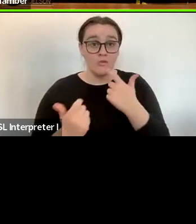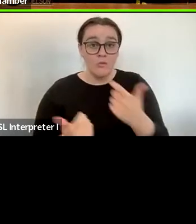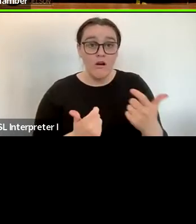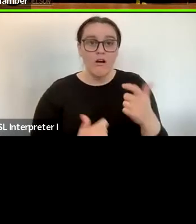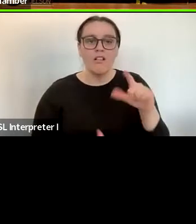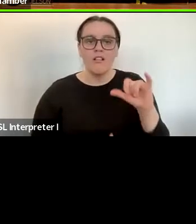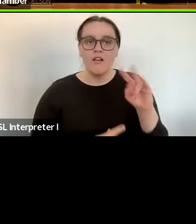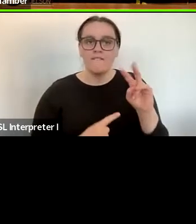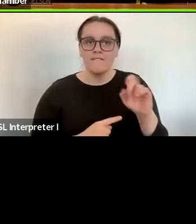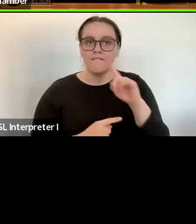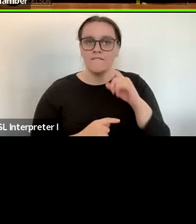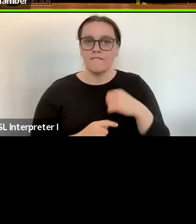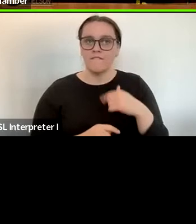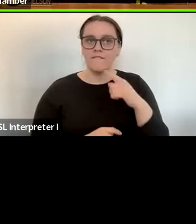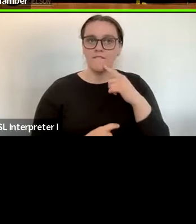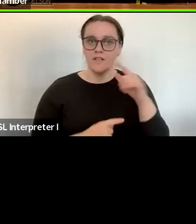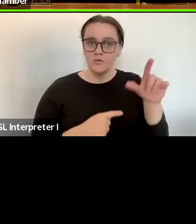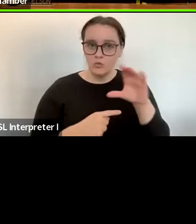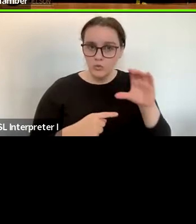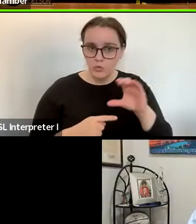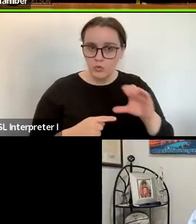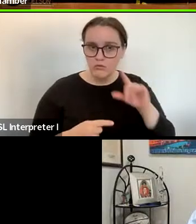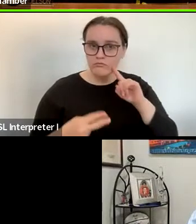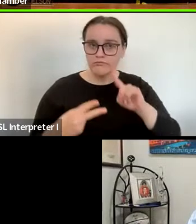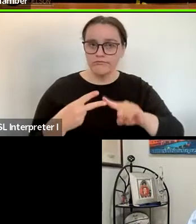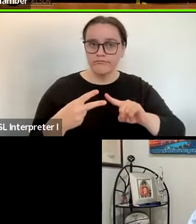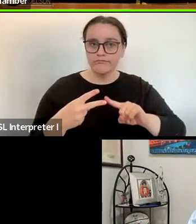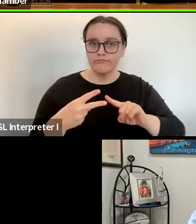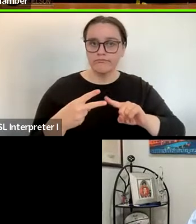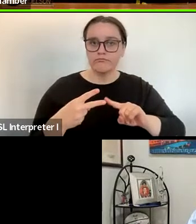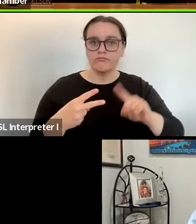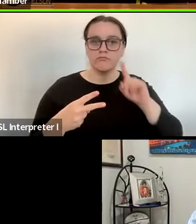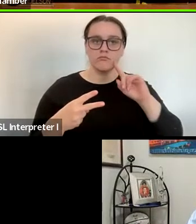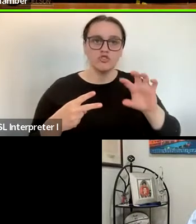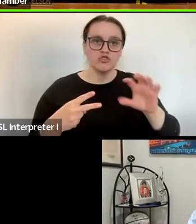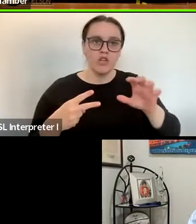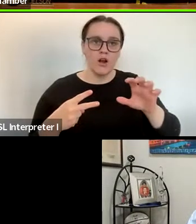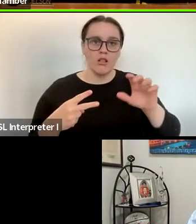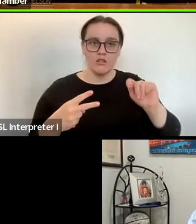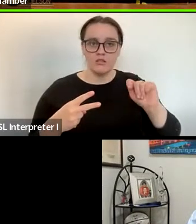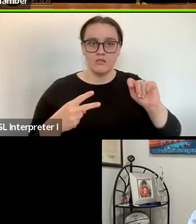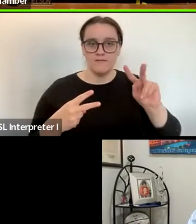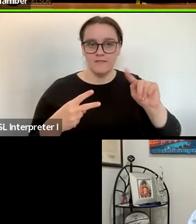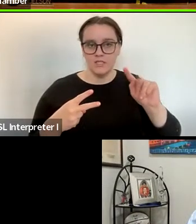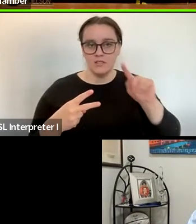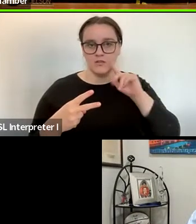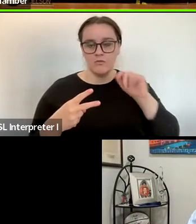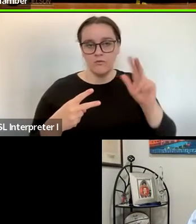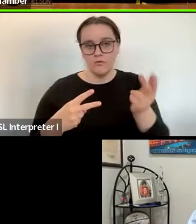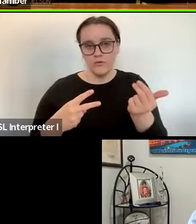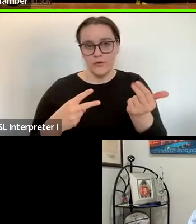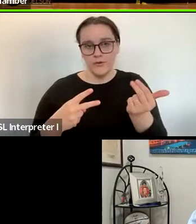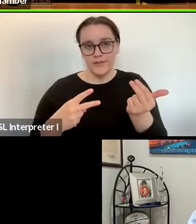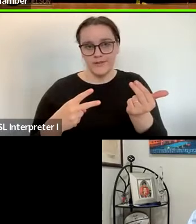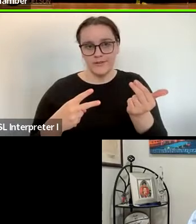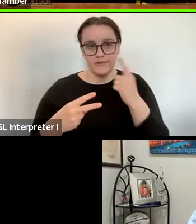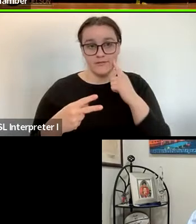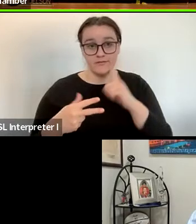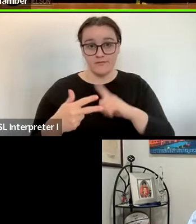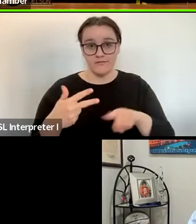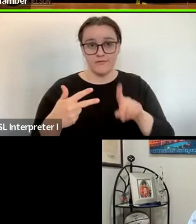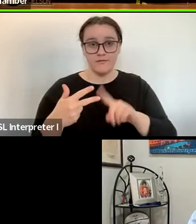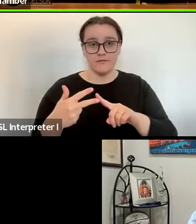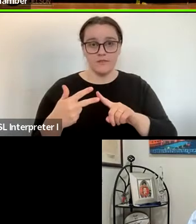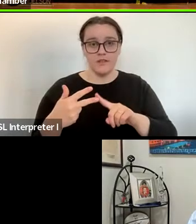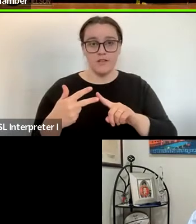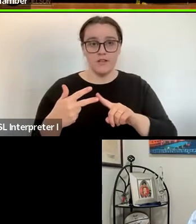conference broadcast platform. Also, I believe it's live on Council Channel 13. And it is, if not live, it